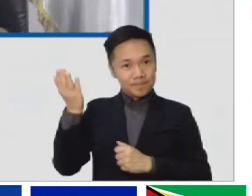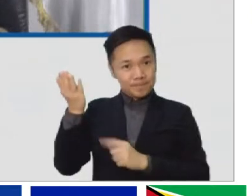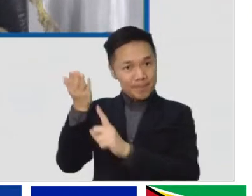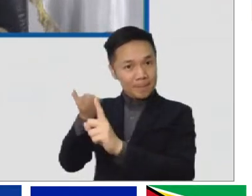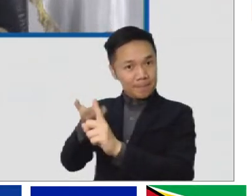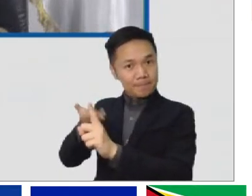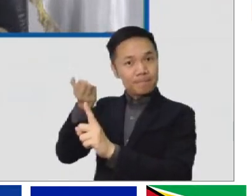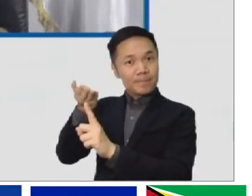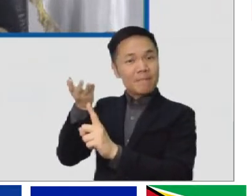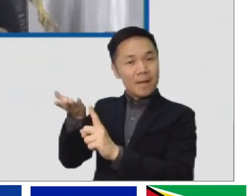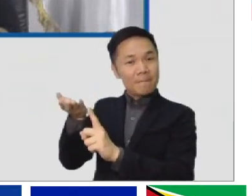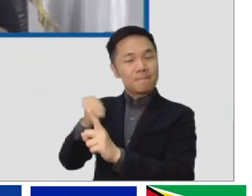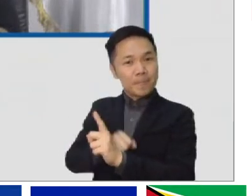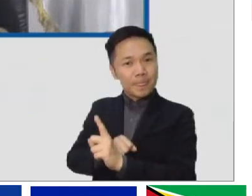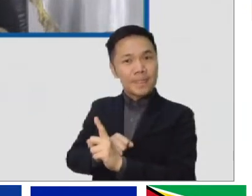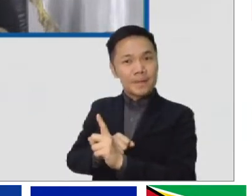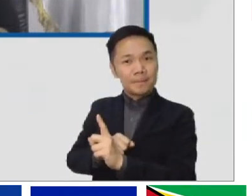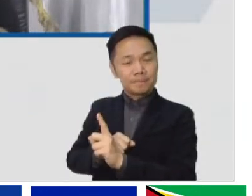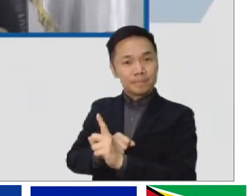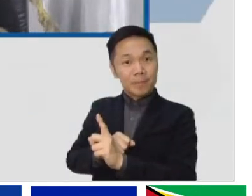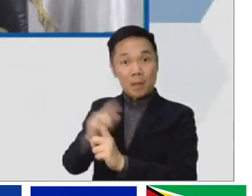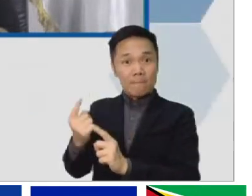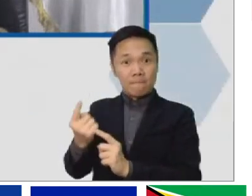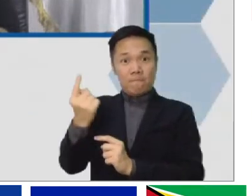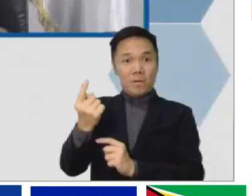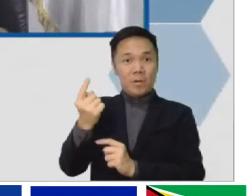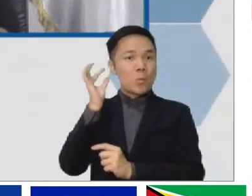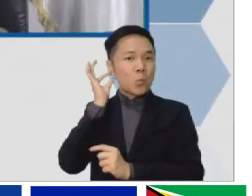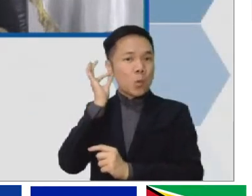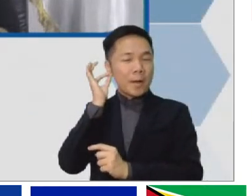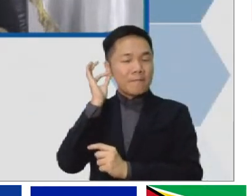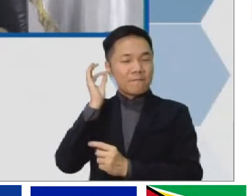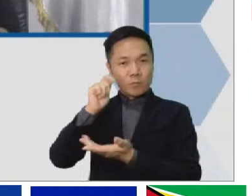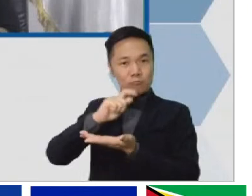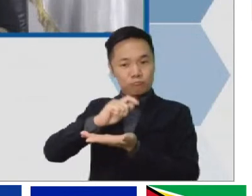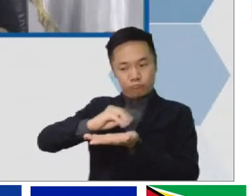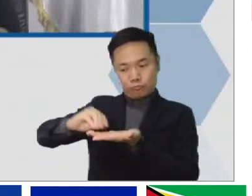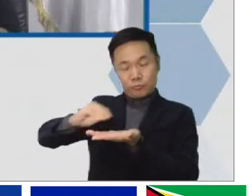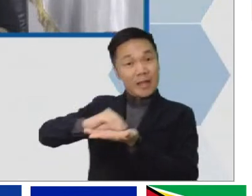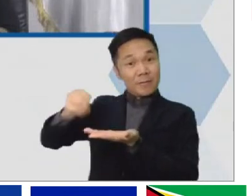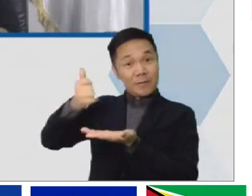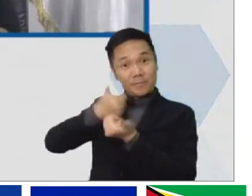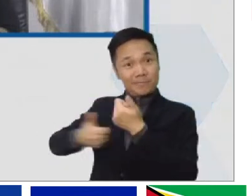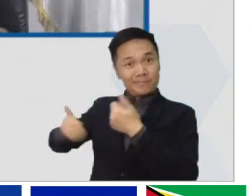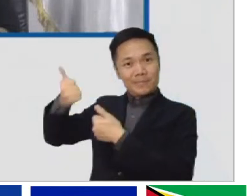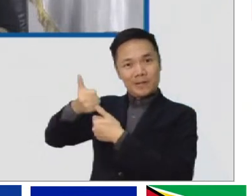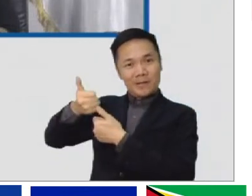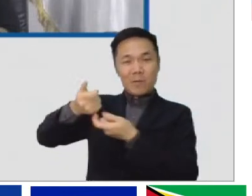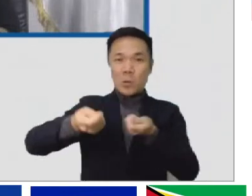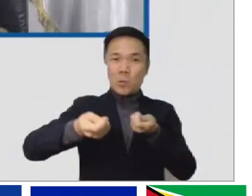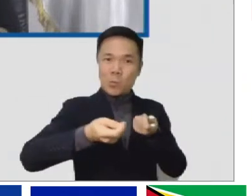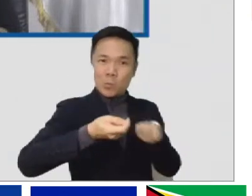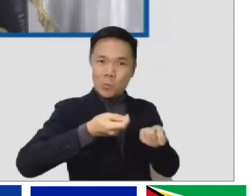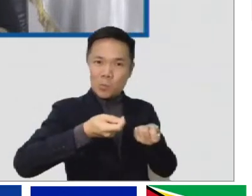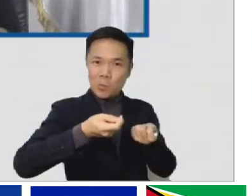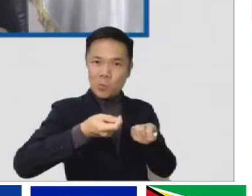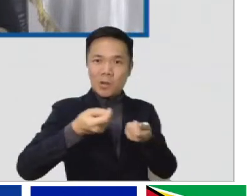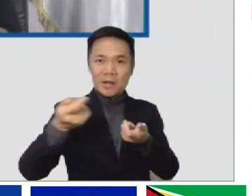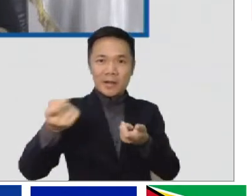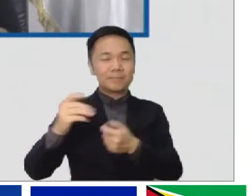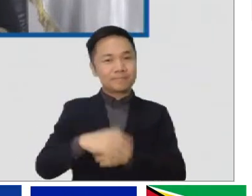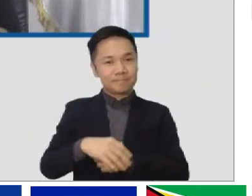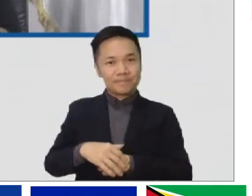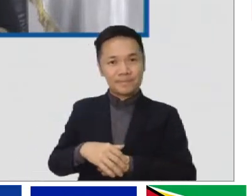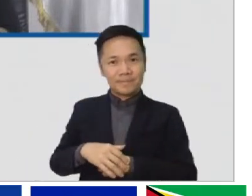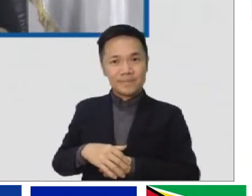the first woman Secretary General or General Coordinating Secretary of CEPRENAC since its foundation